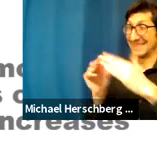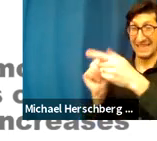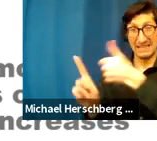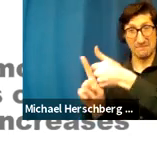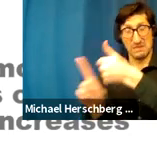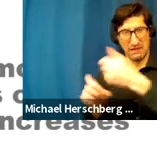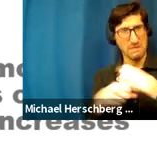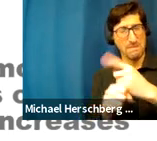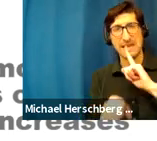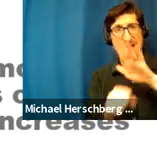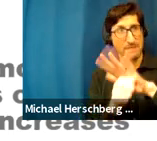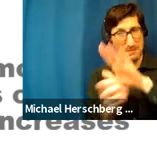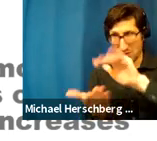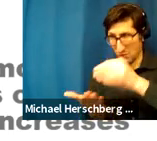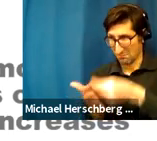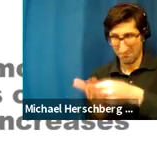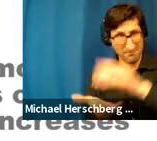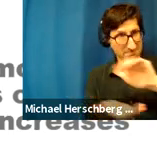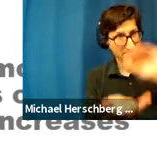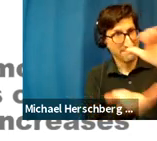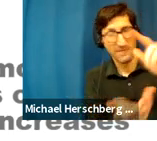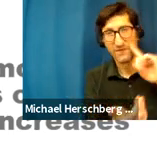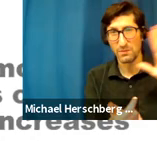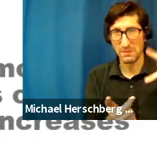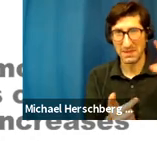period of financial instability for our community.